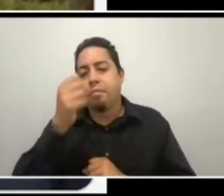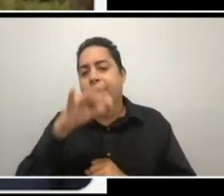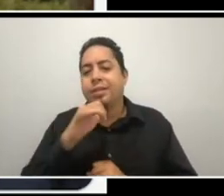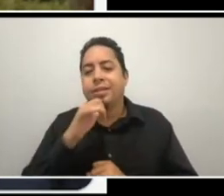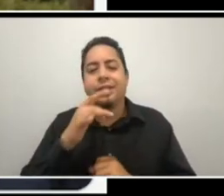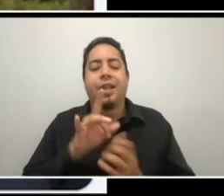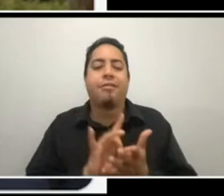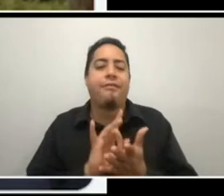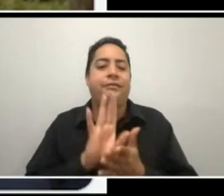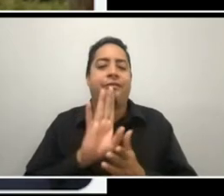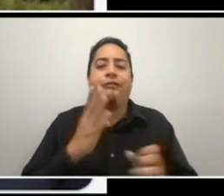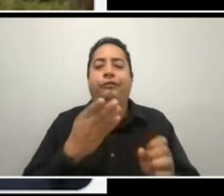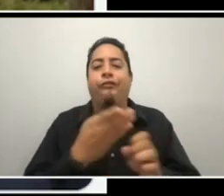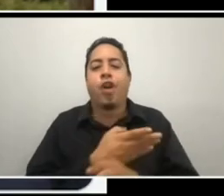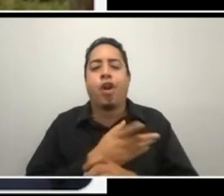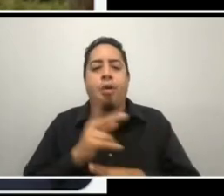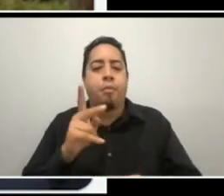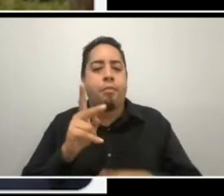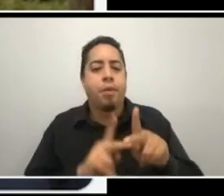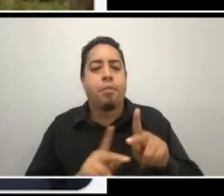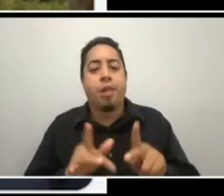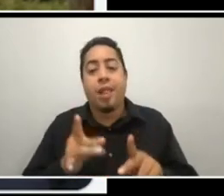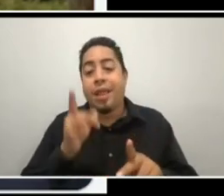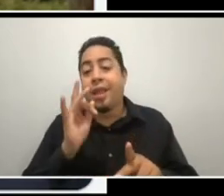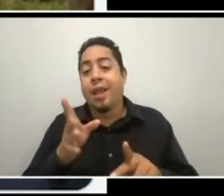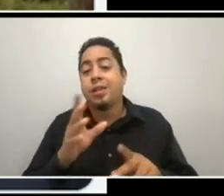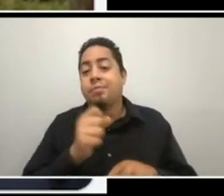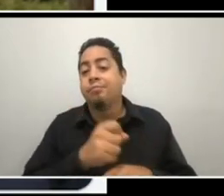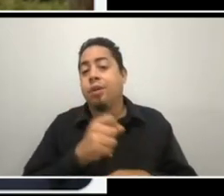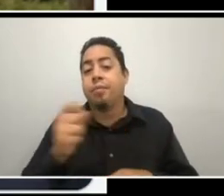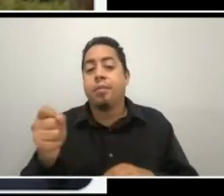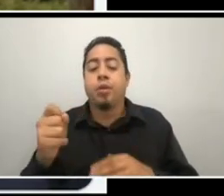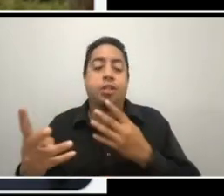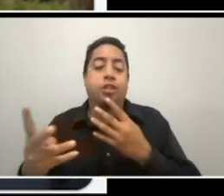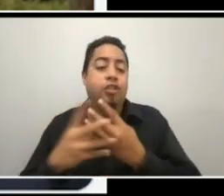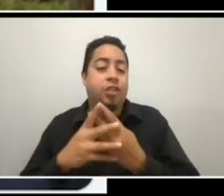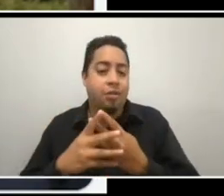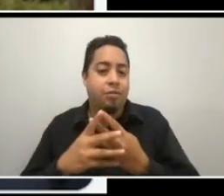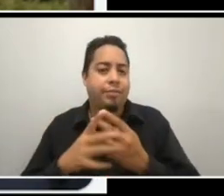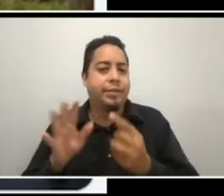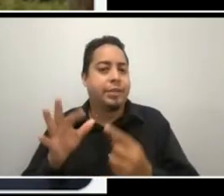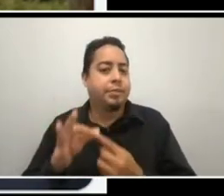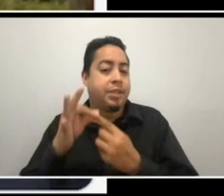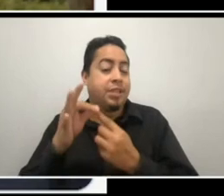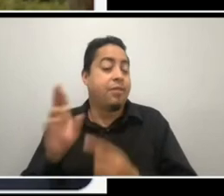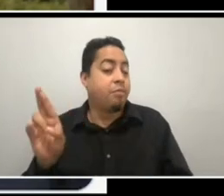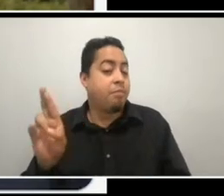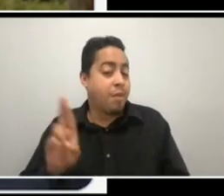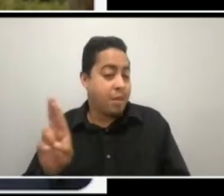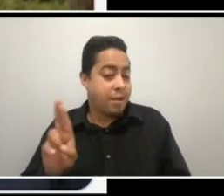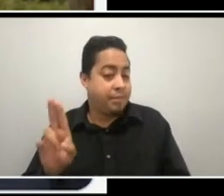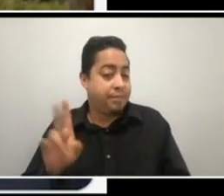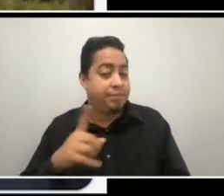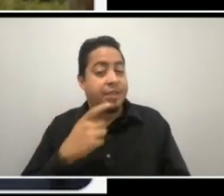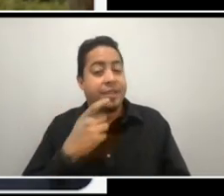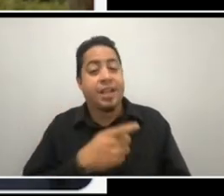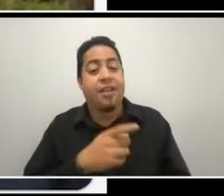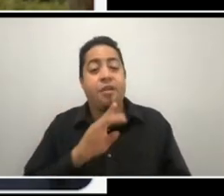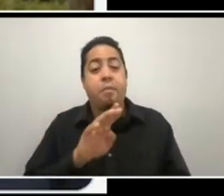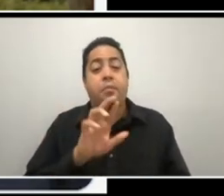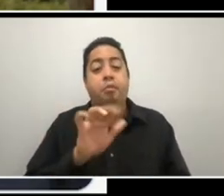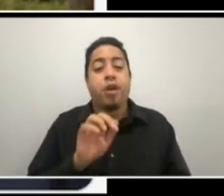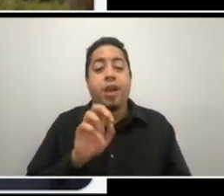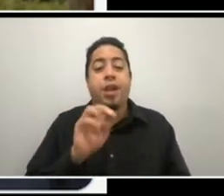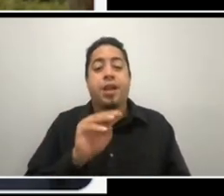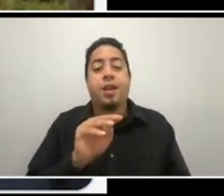bet he dislikes putting people in jail, especially, quote unquote, Republicans. He gave at Brian Kemp, Georgia, and at Georgia Secretary